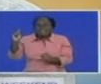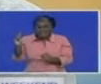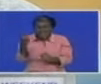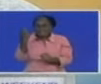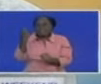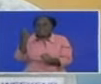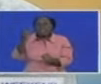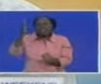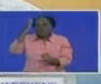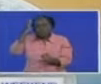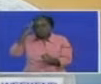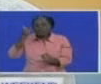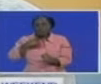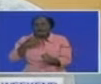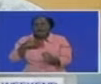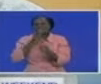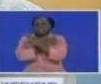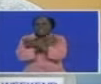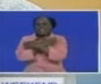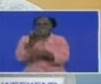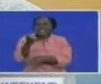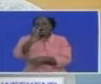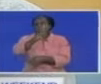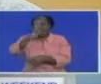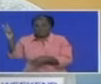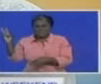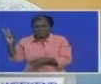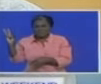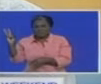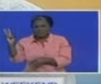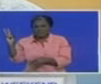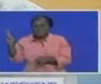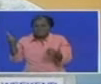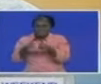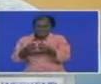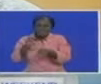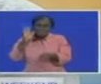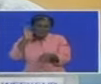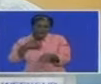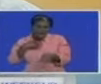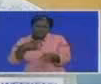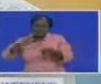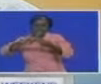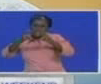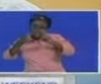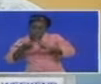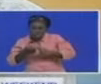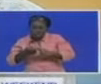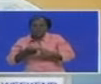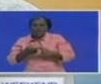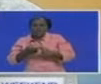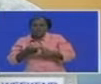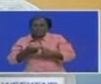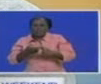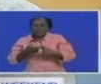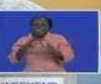been known to have allies in the West. And we have had relations which with not it